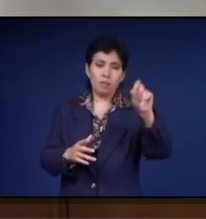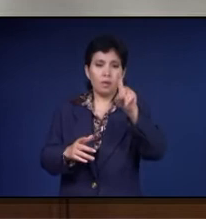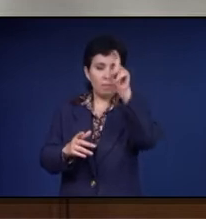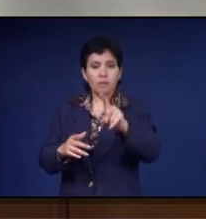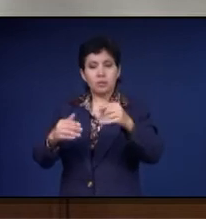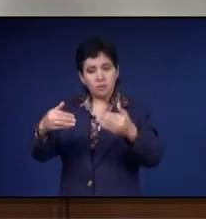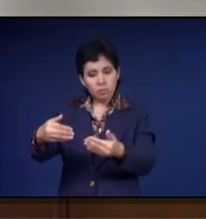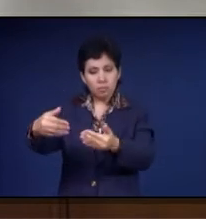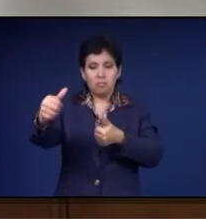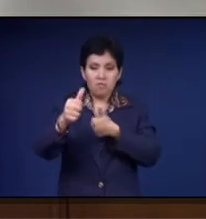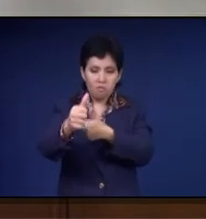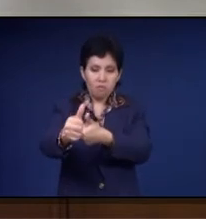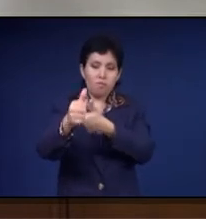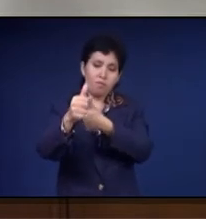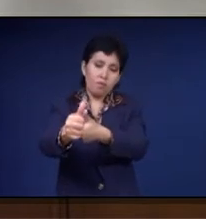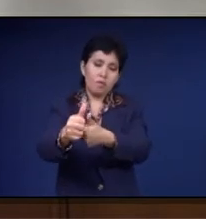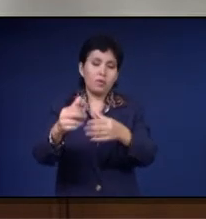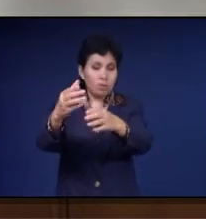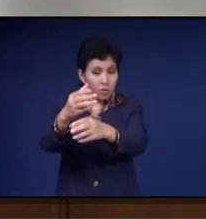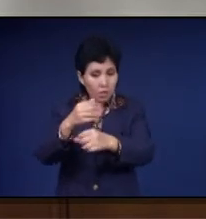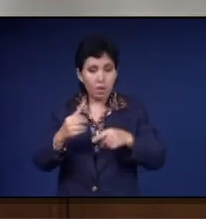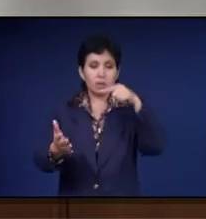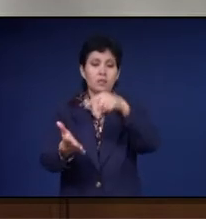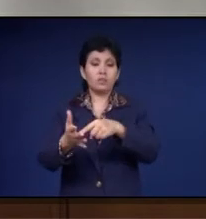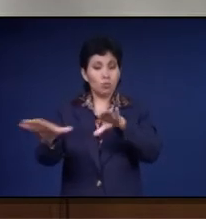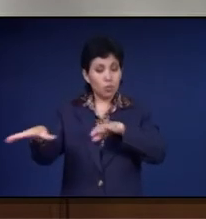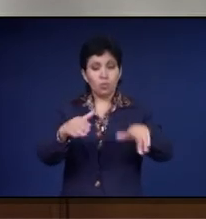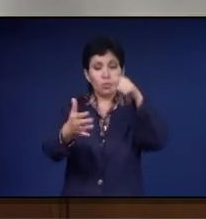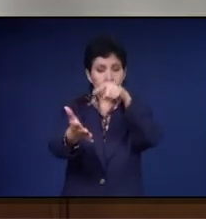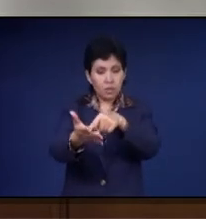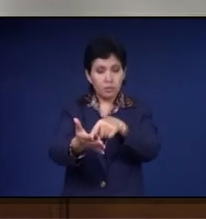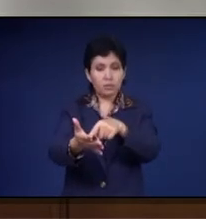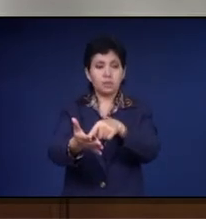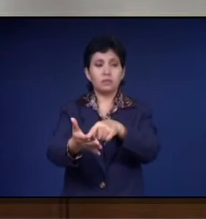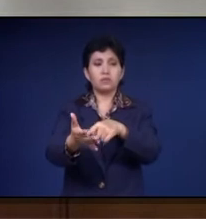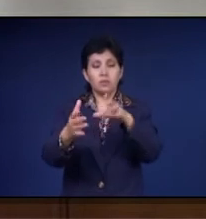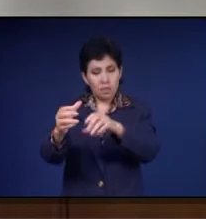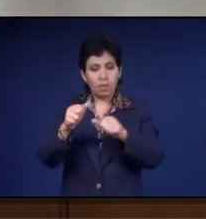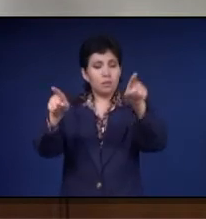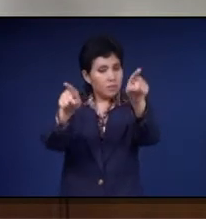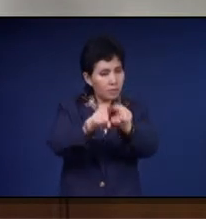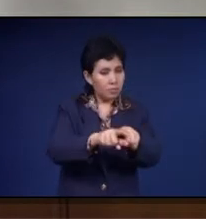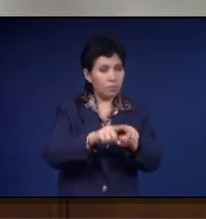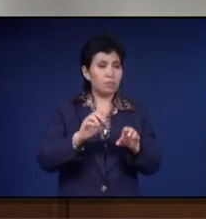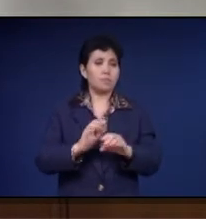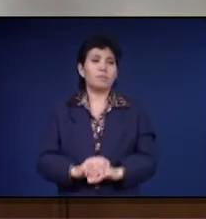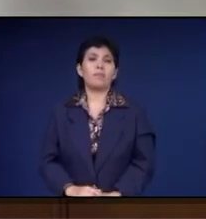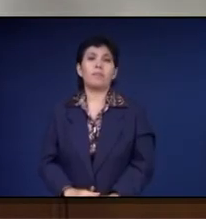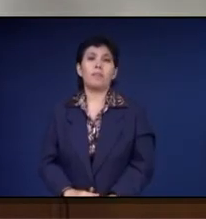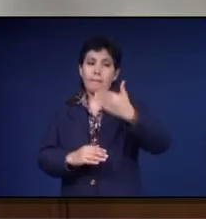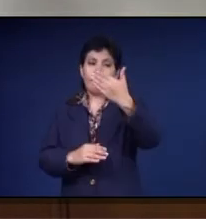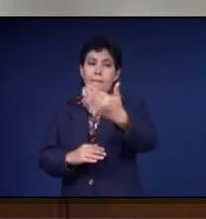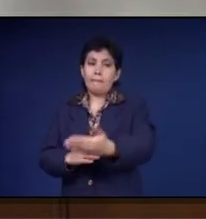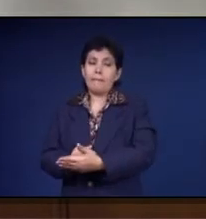has to be constant. Means when you get this, when you do this, or when you tick this, you get this answer. Next one